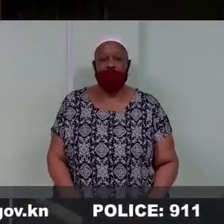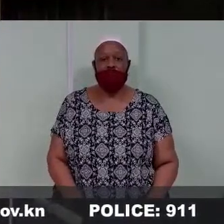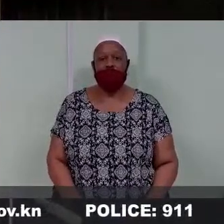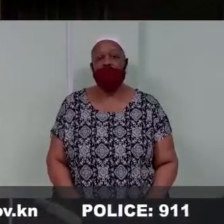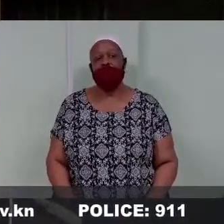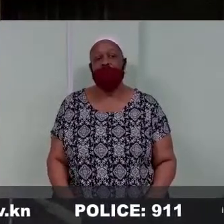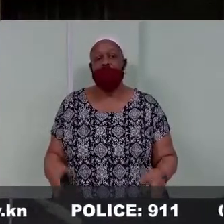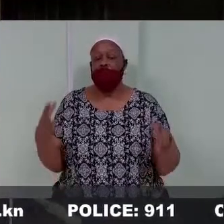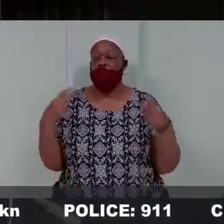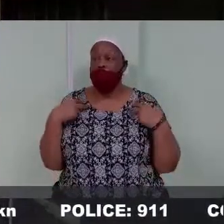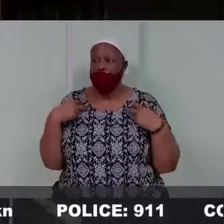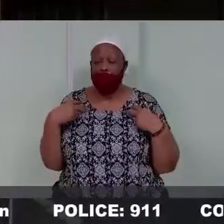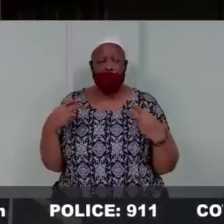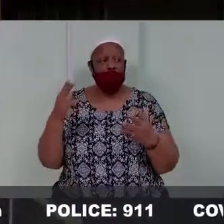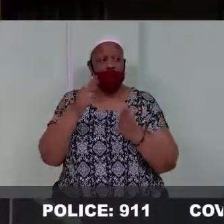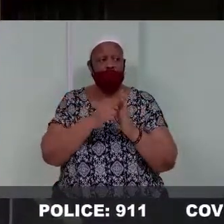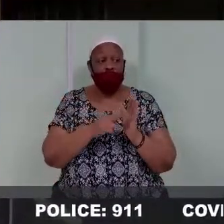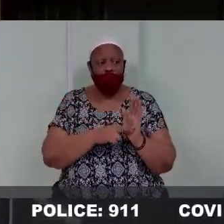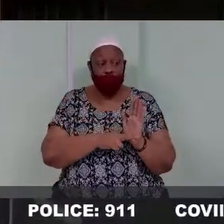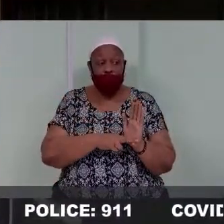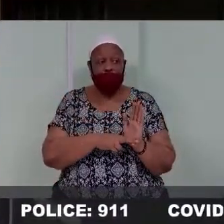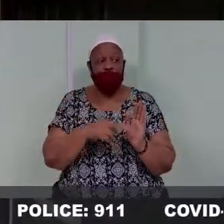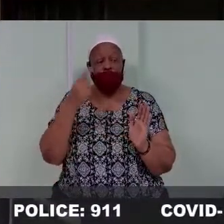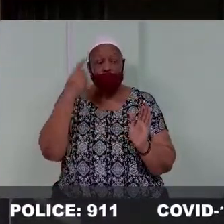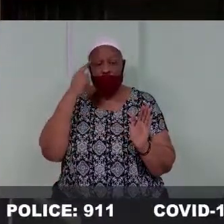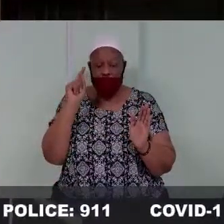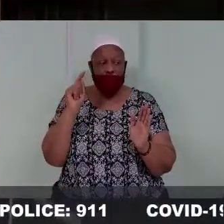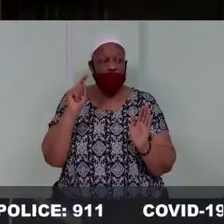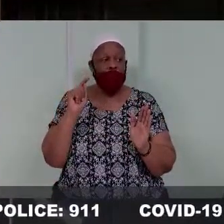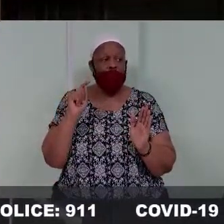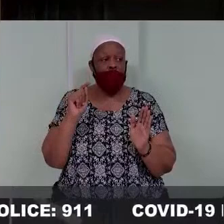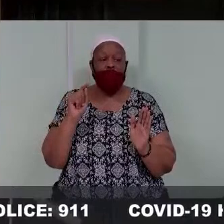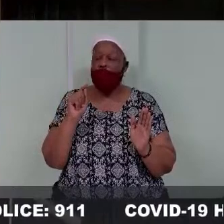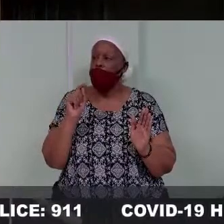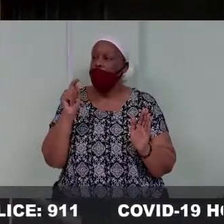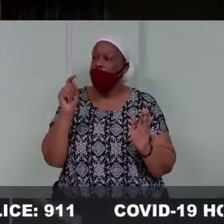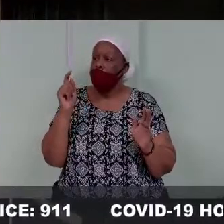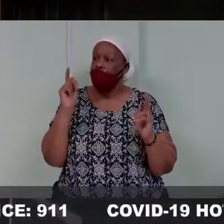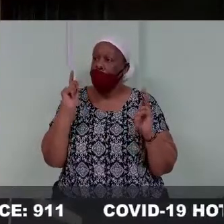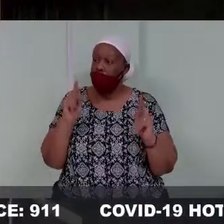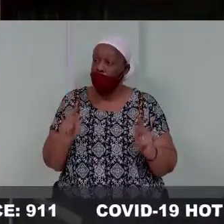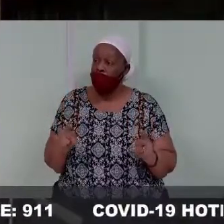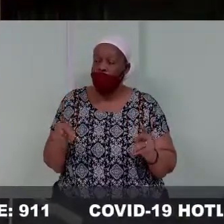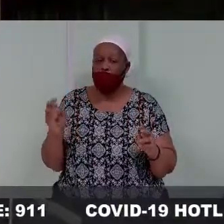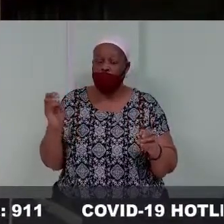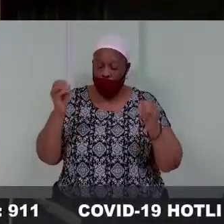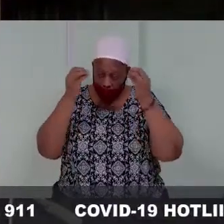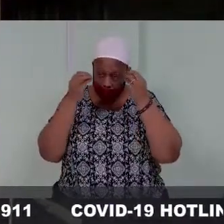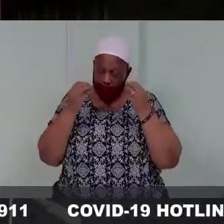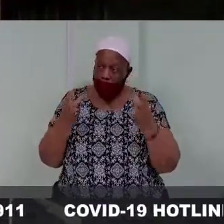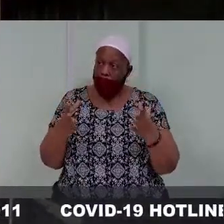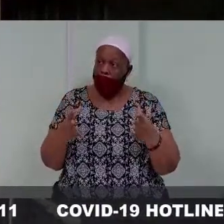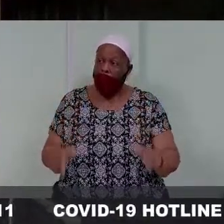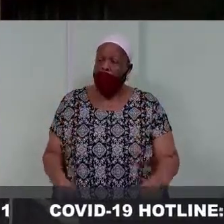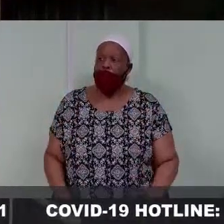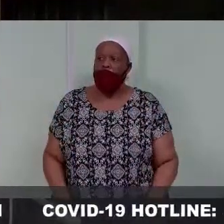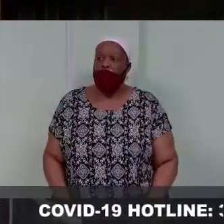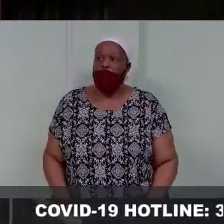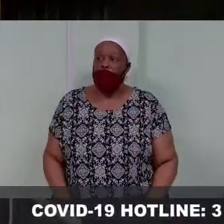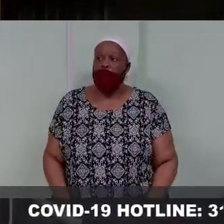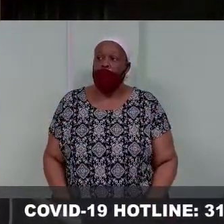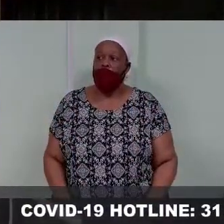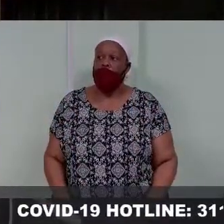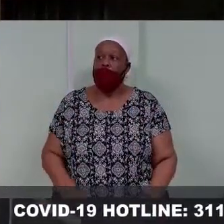these protocols would be in the next iteration of the regulations. And to all promoters, I'm sending you a strong